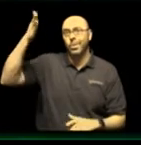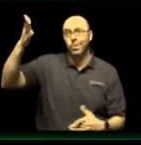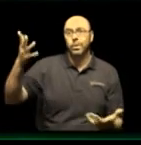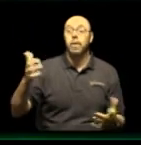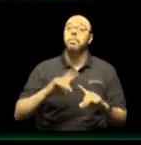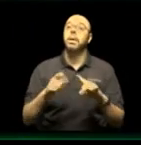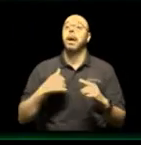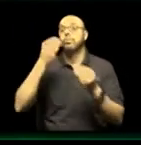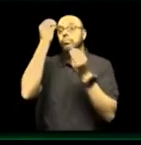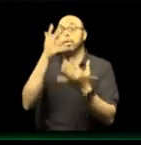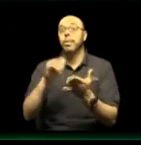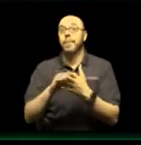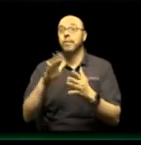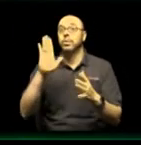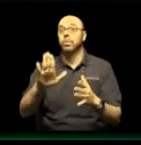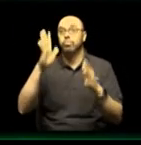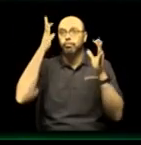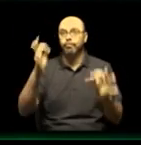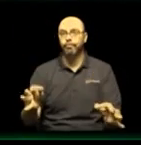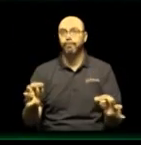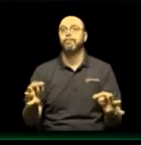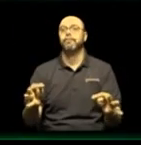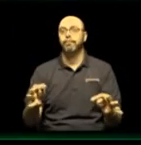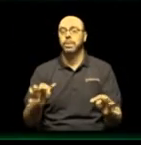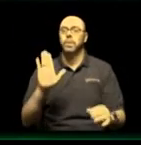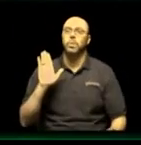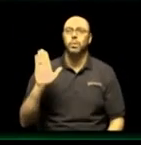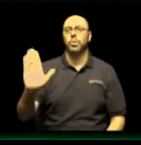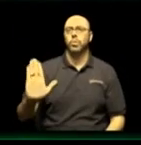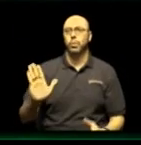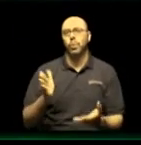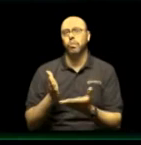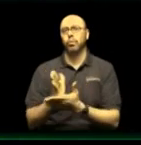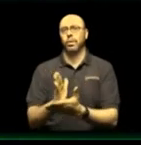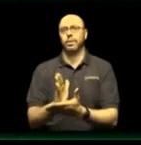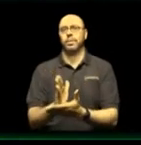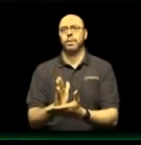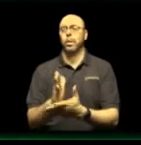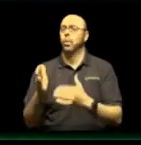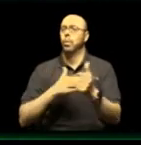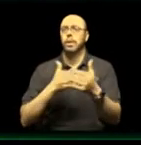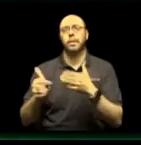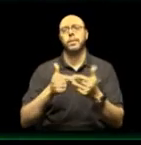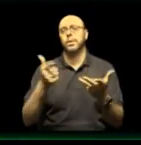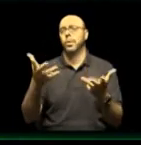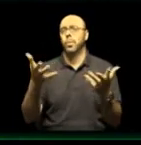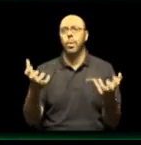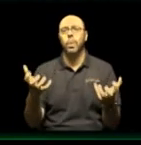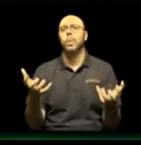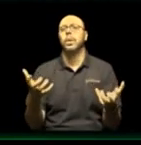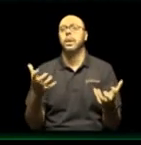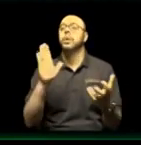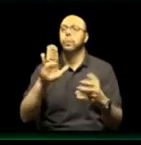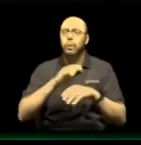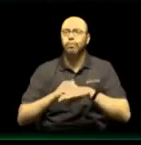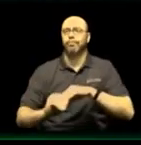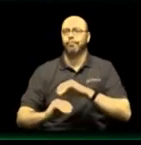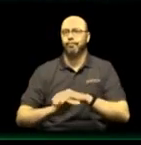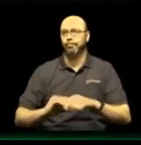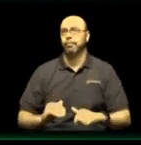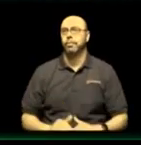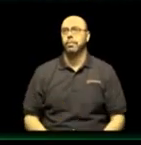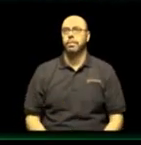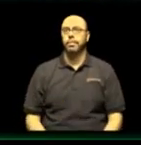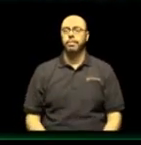I told them it's up to you. It's your life. Whatever you want to do it, feel comfortable. So really,